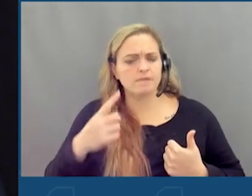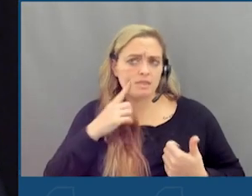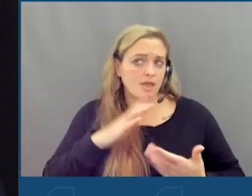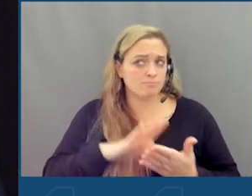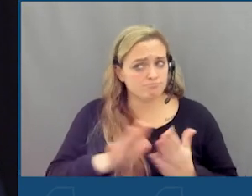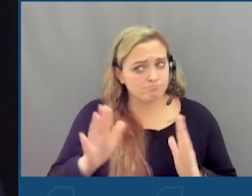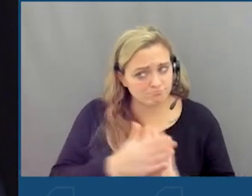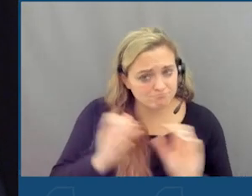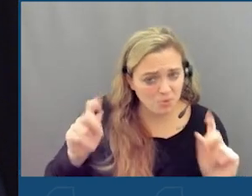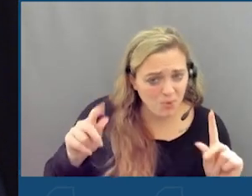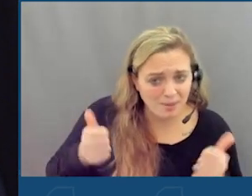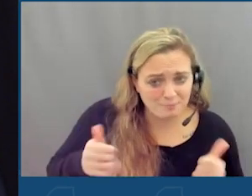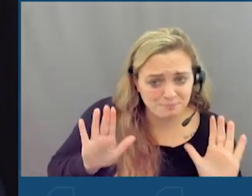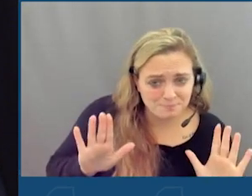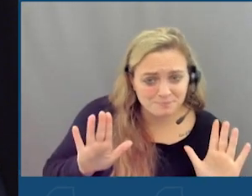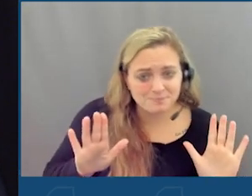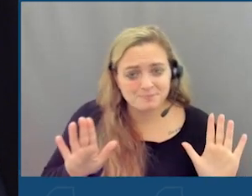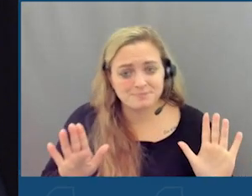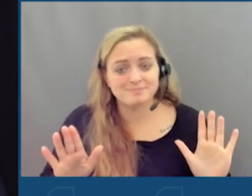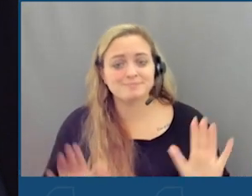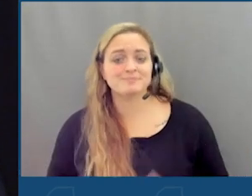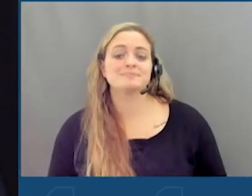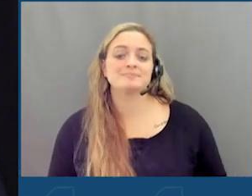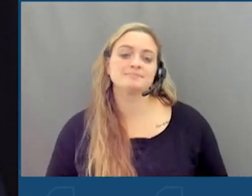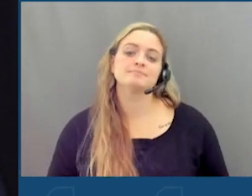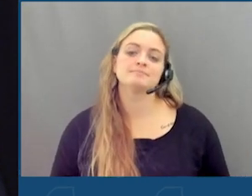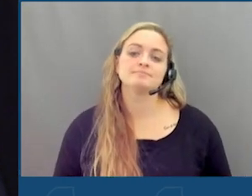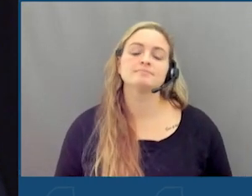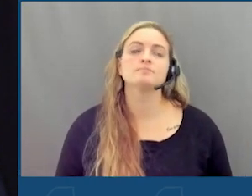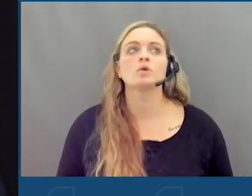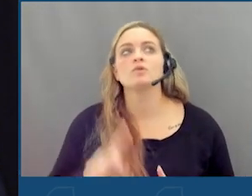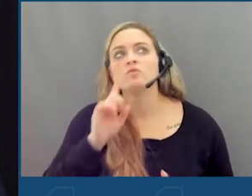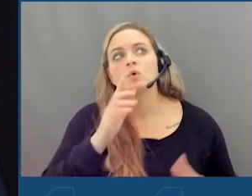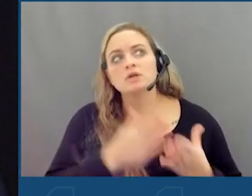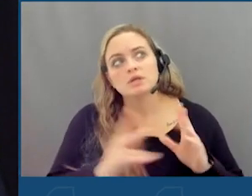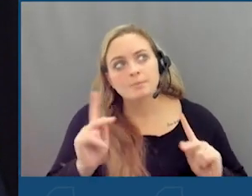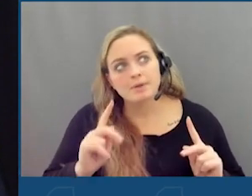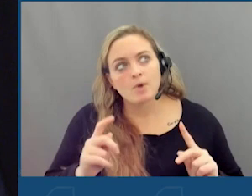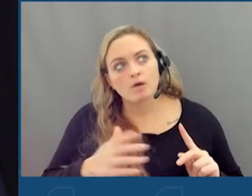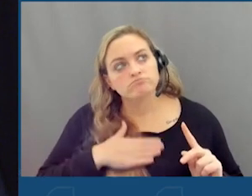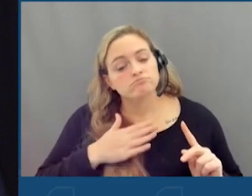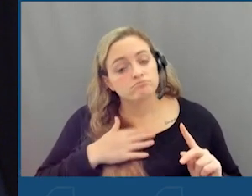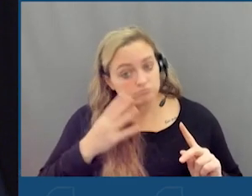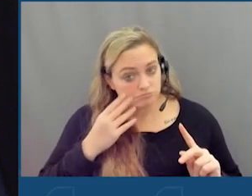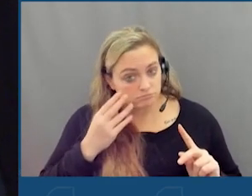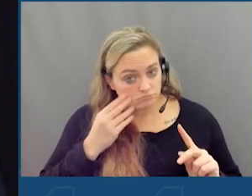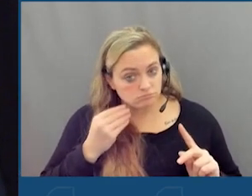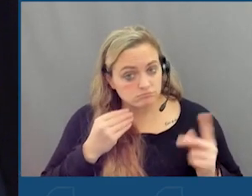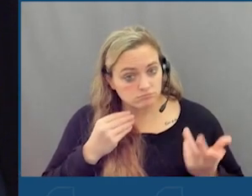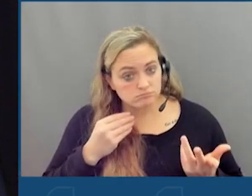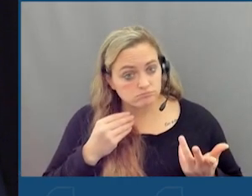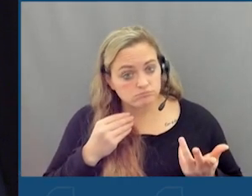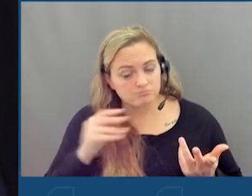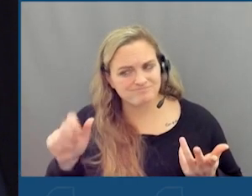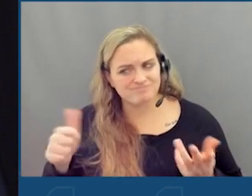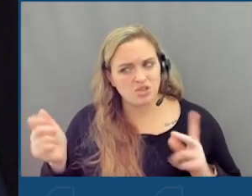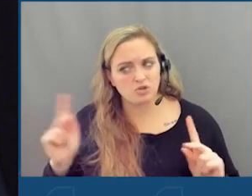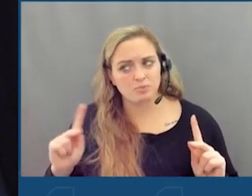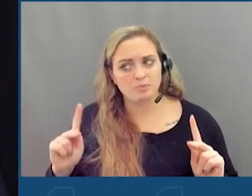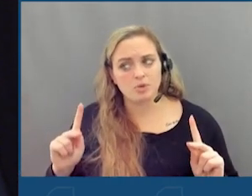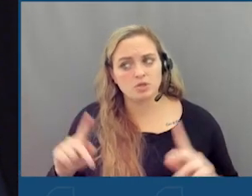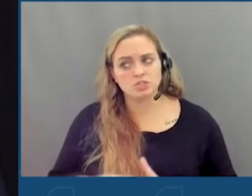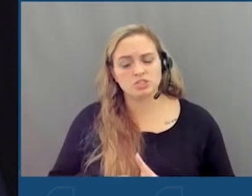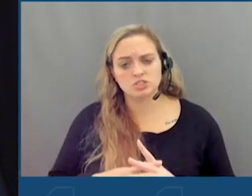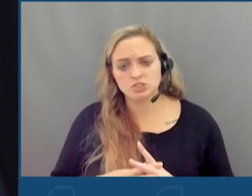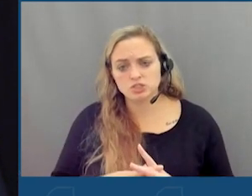okay. But what for some is a joyful experience, for others it starts out in a